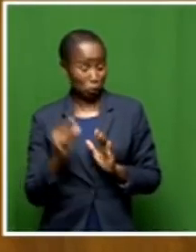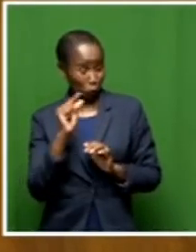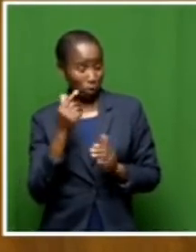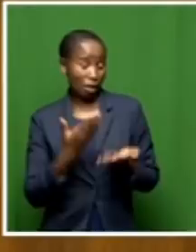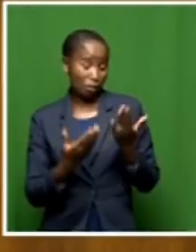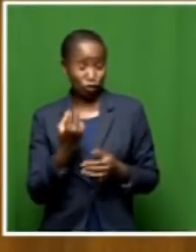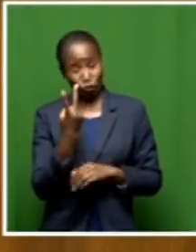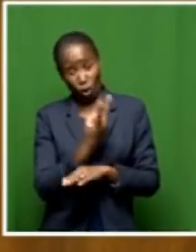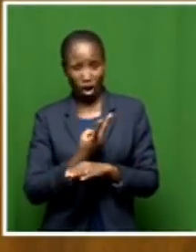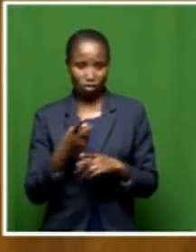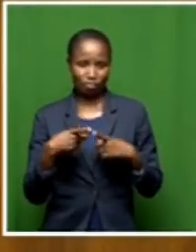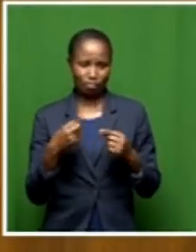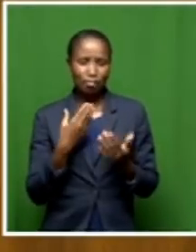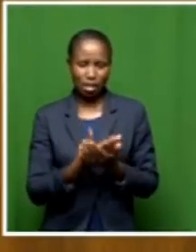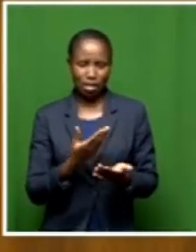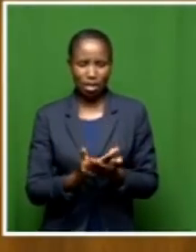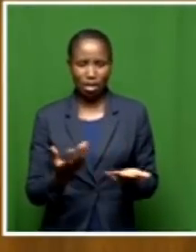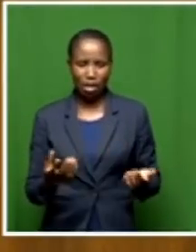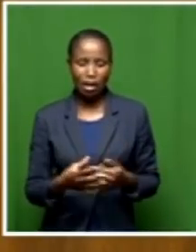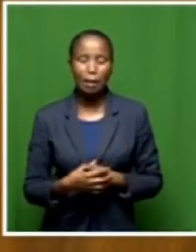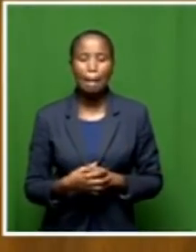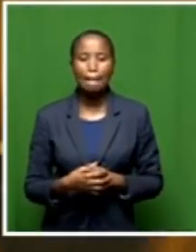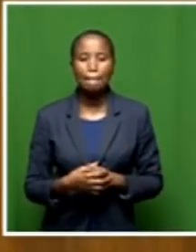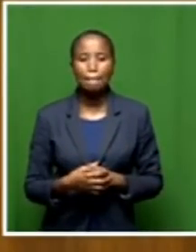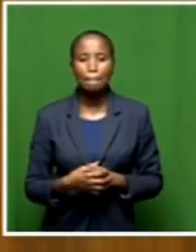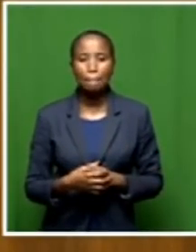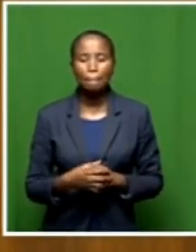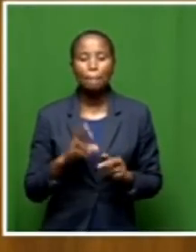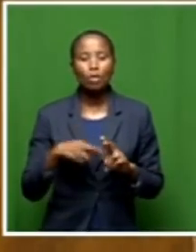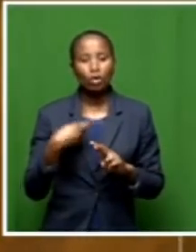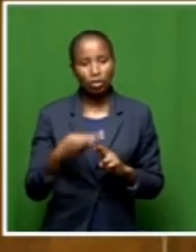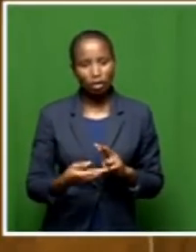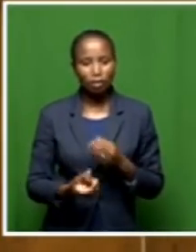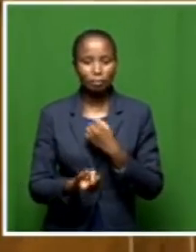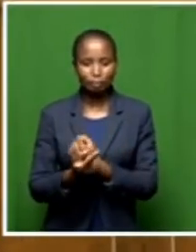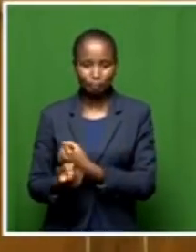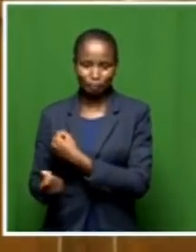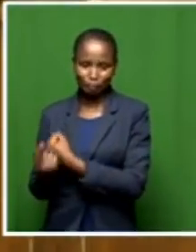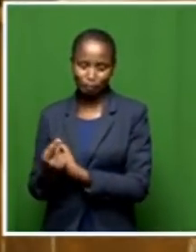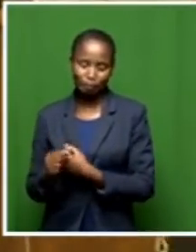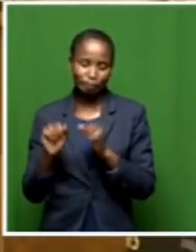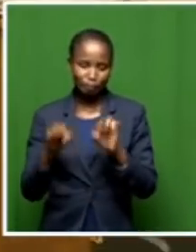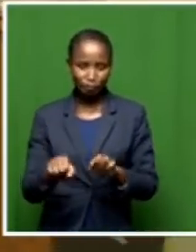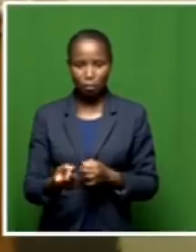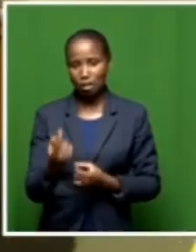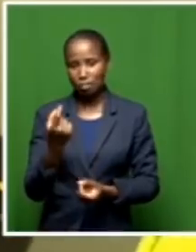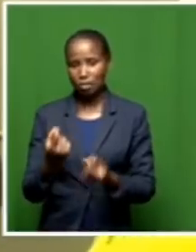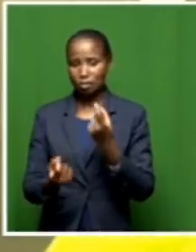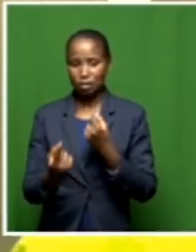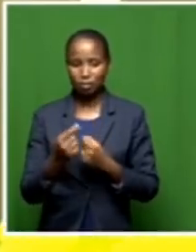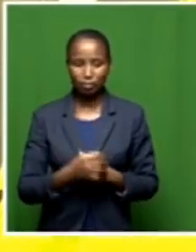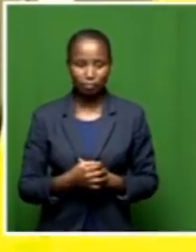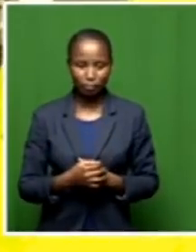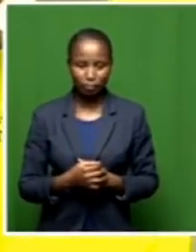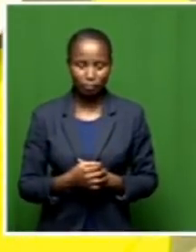the results comes in drips and pieces. You were earlier speaking to me that technology and long